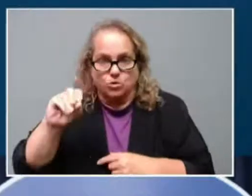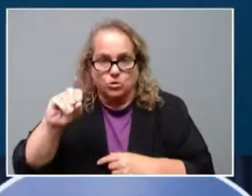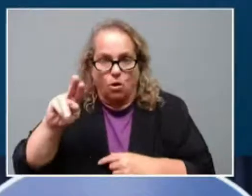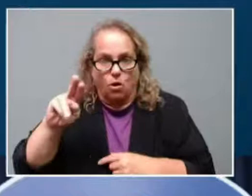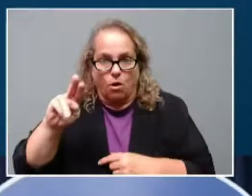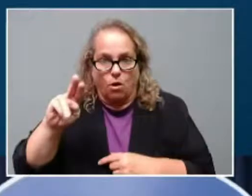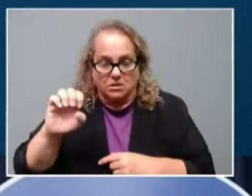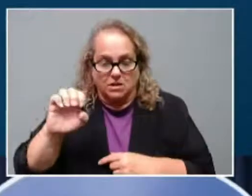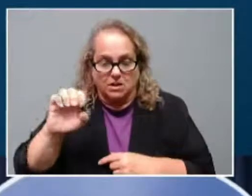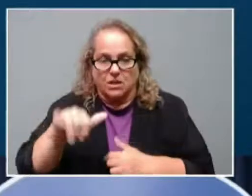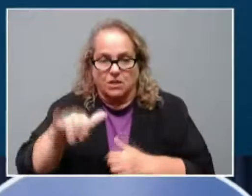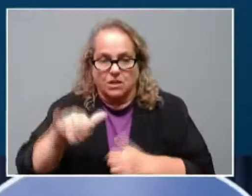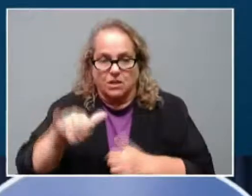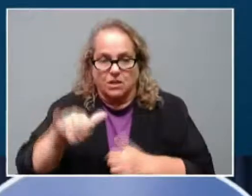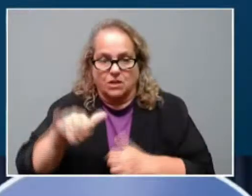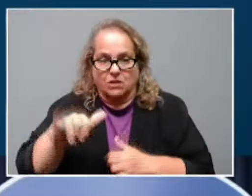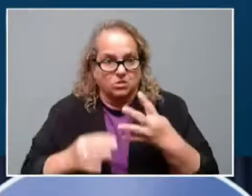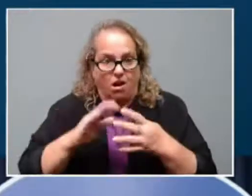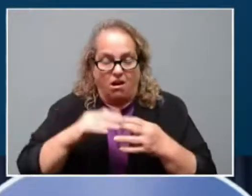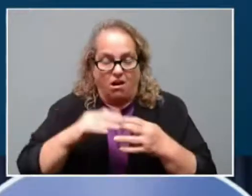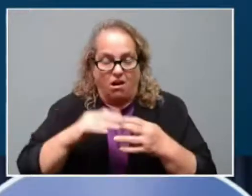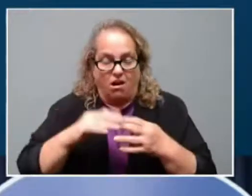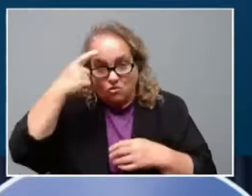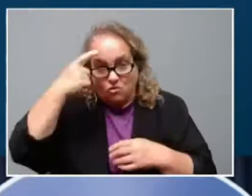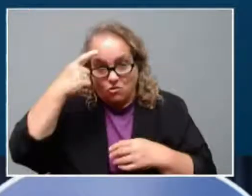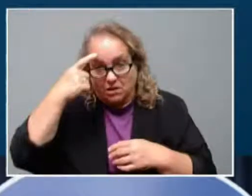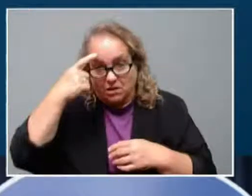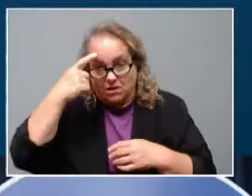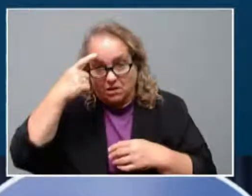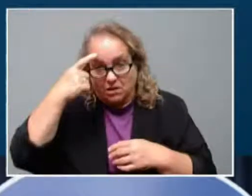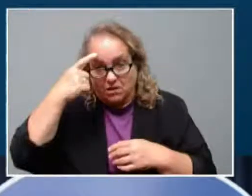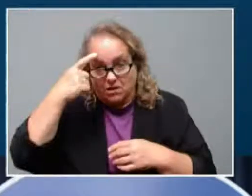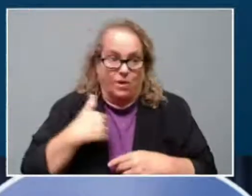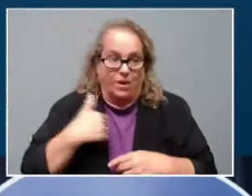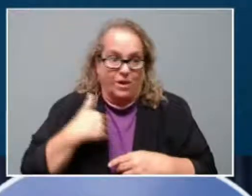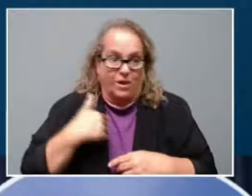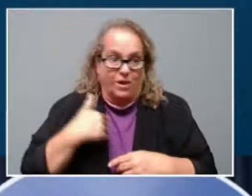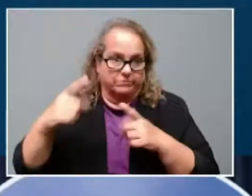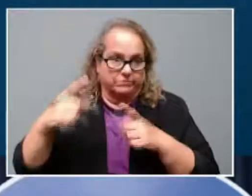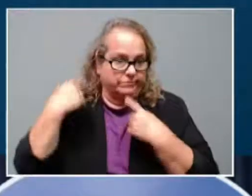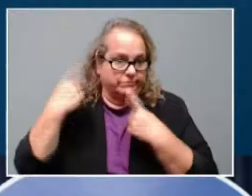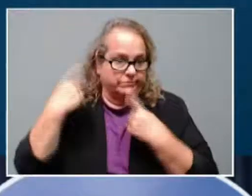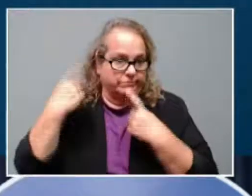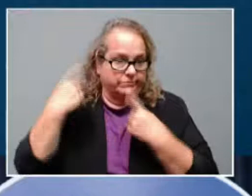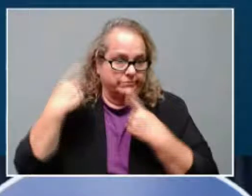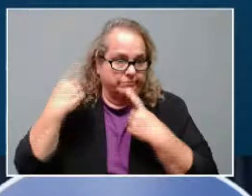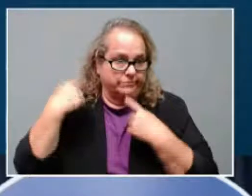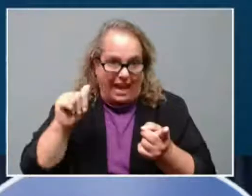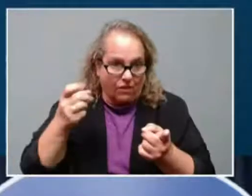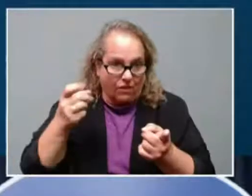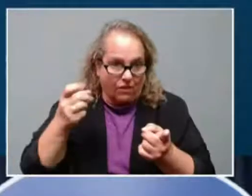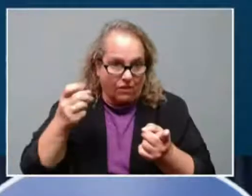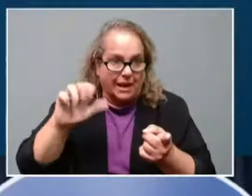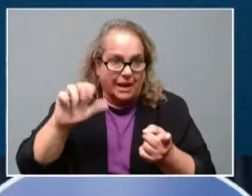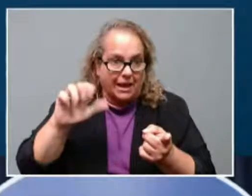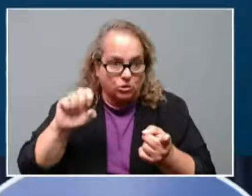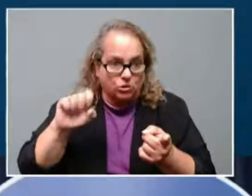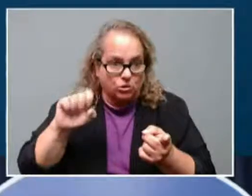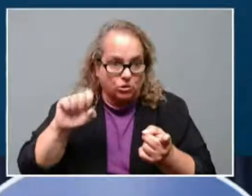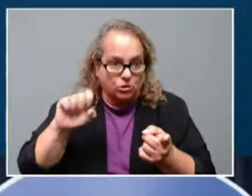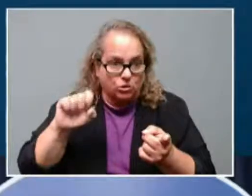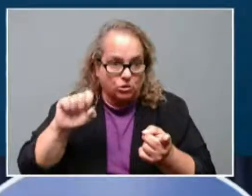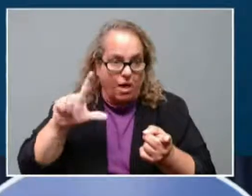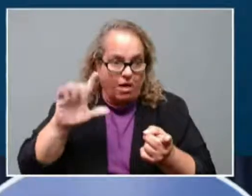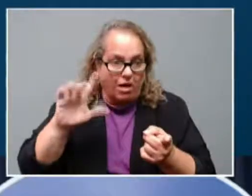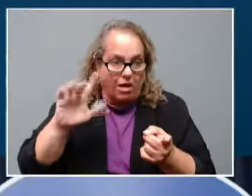a government exchange that our people will have had in a number of years. Portal visitors can also access